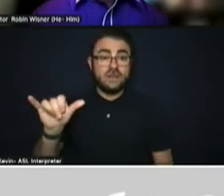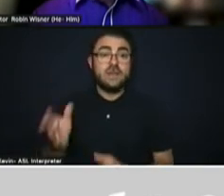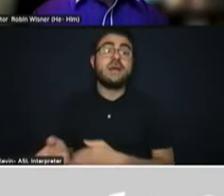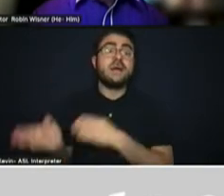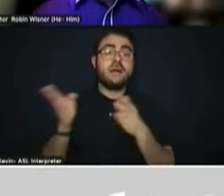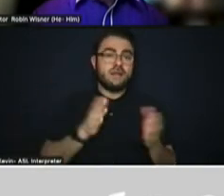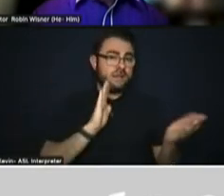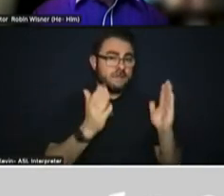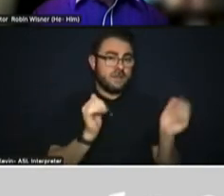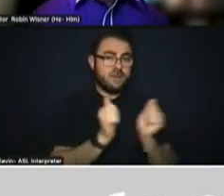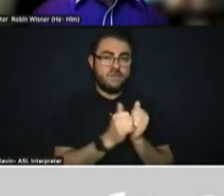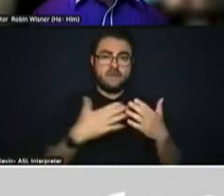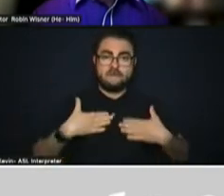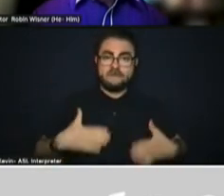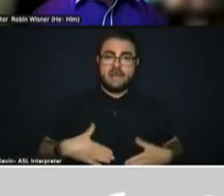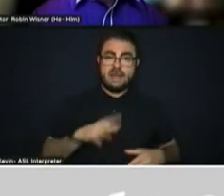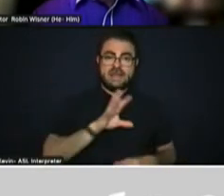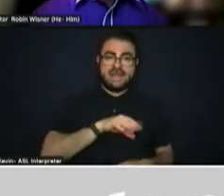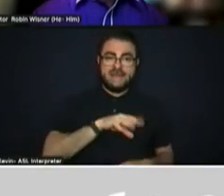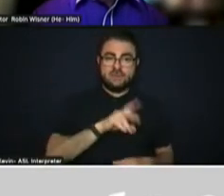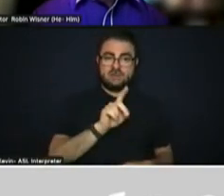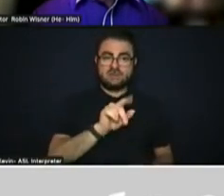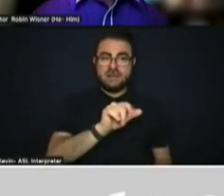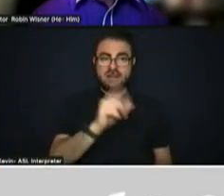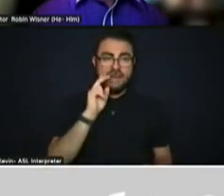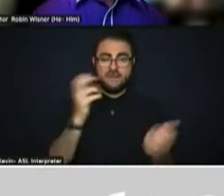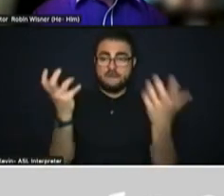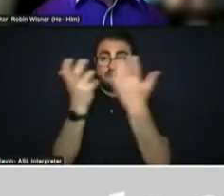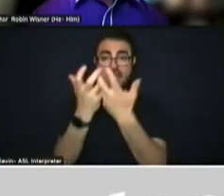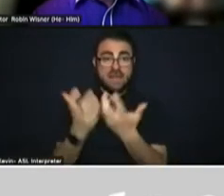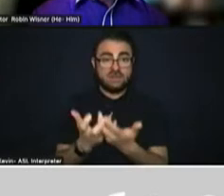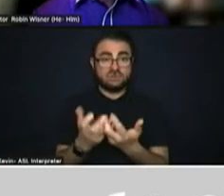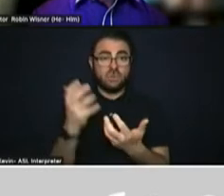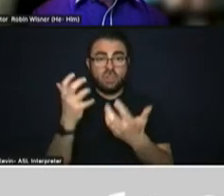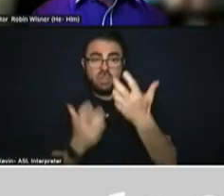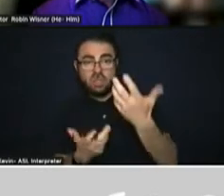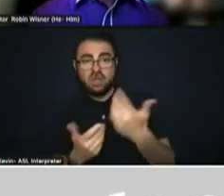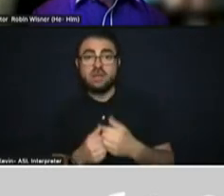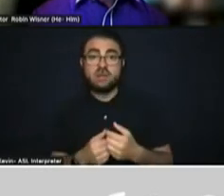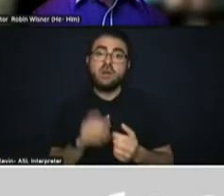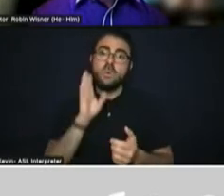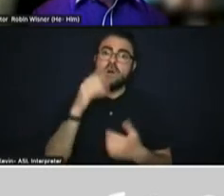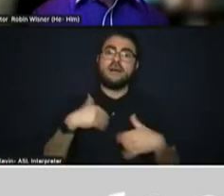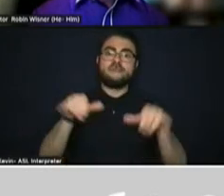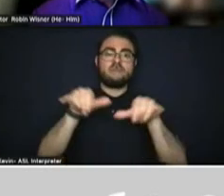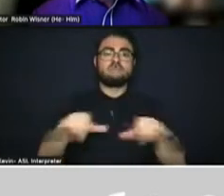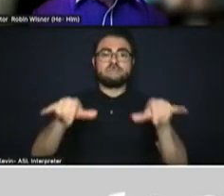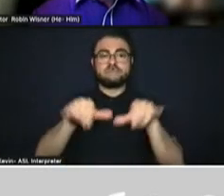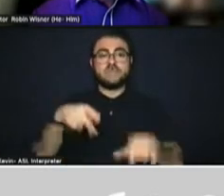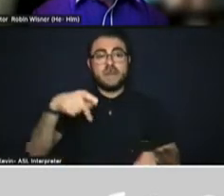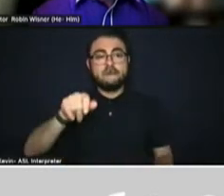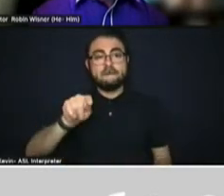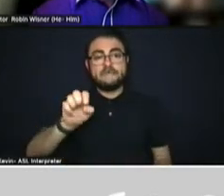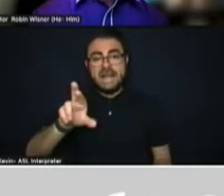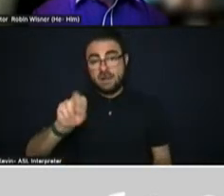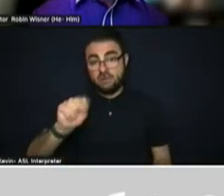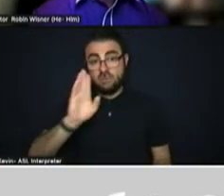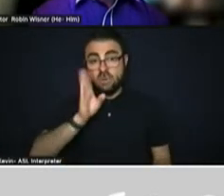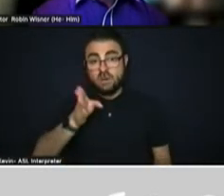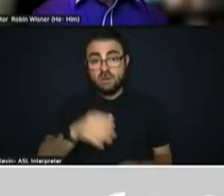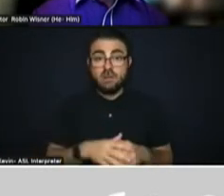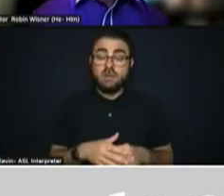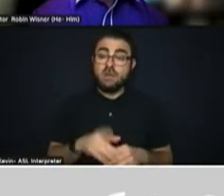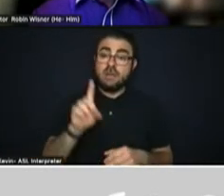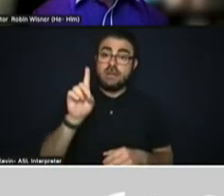data and see how it links up with that. There'll be patterns. I've suggested that the body-worn camera data have